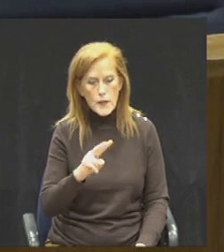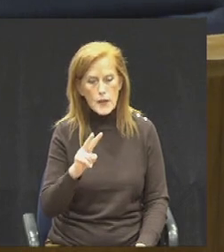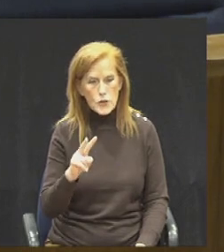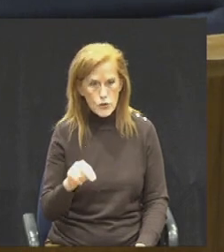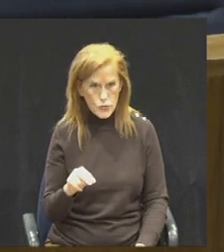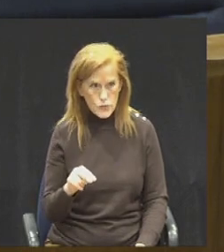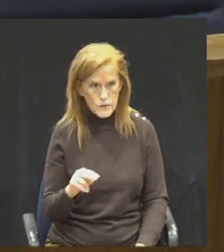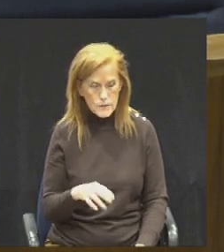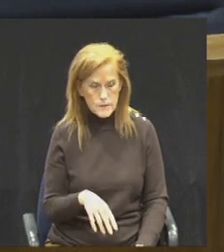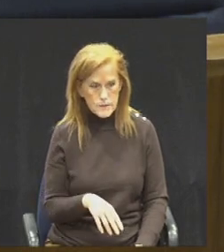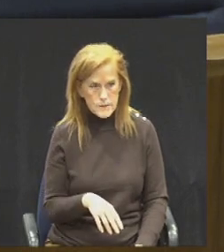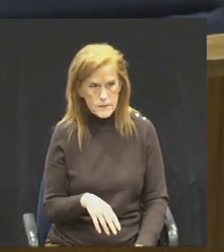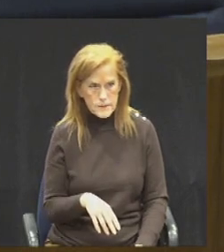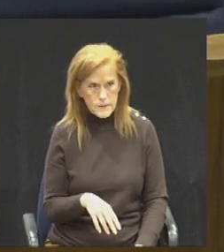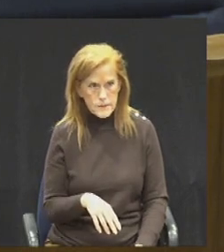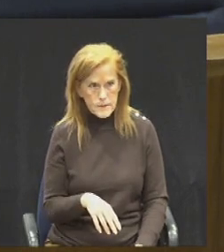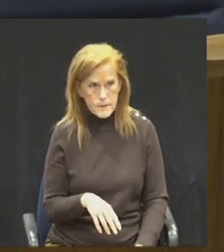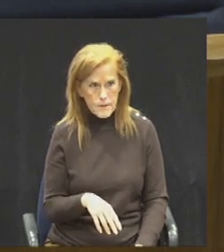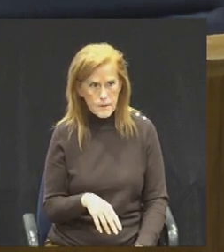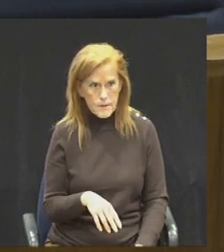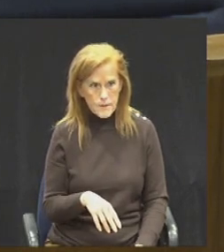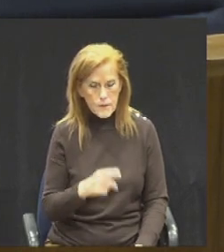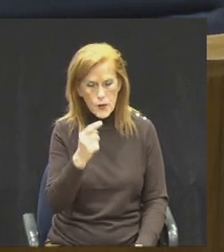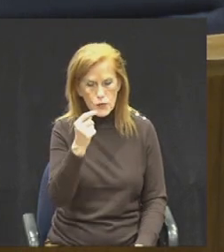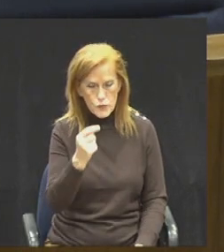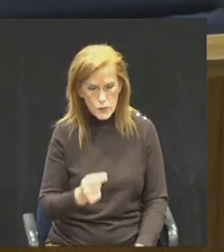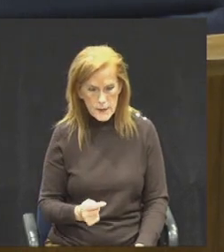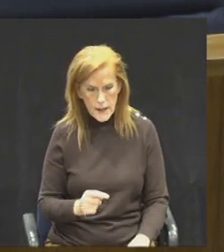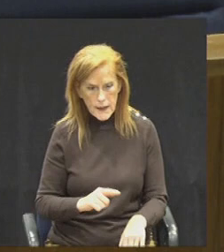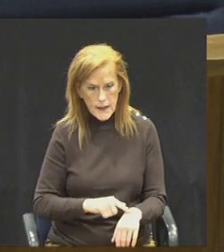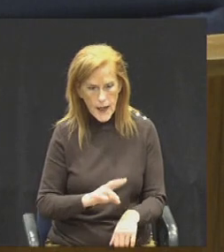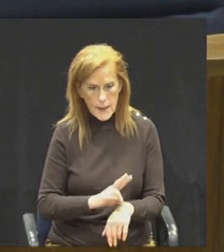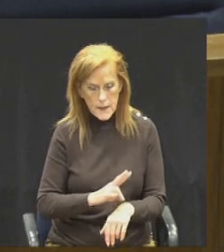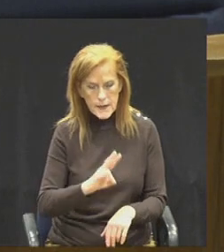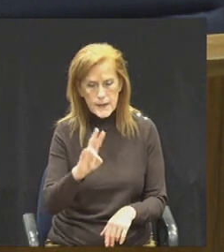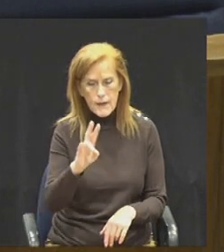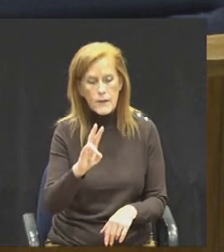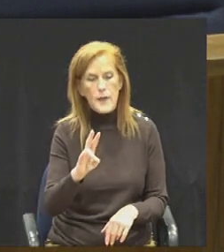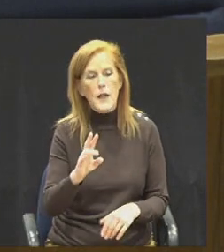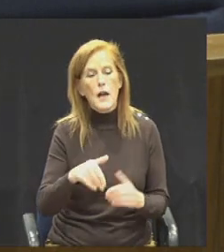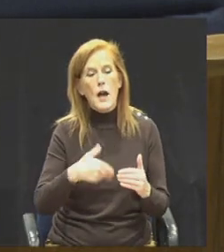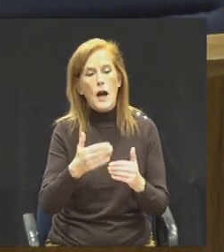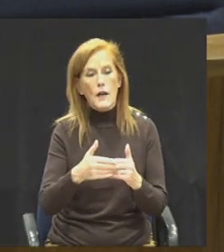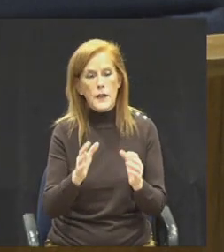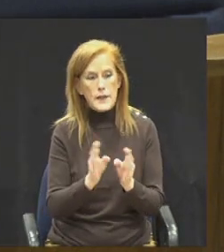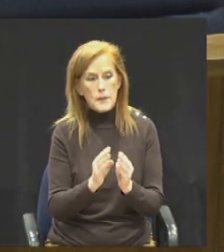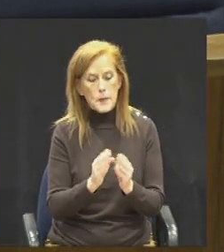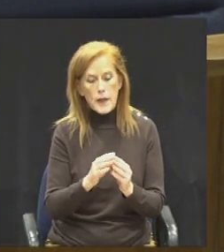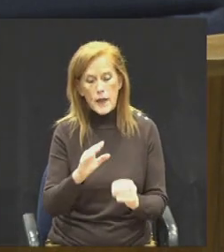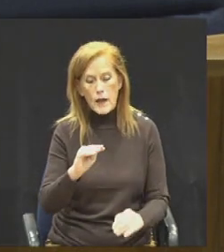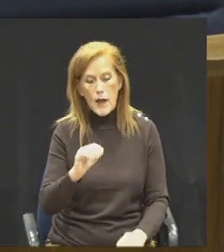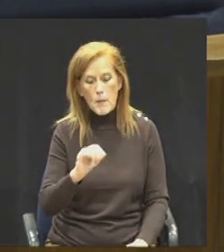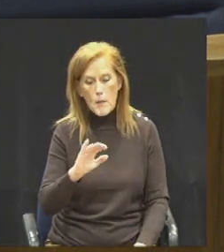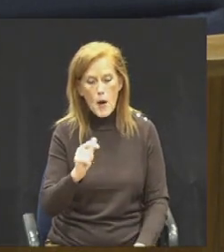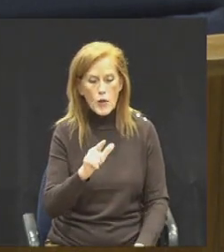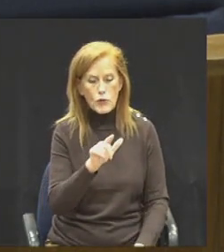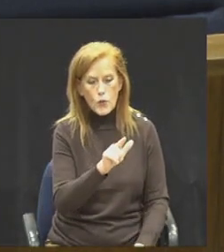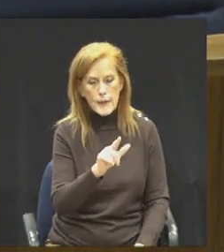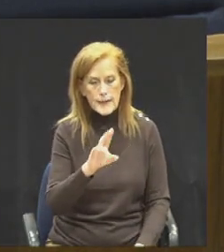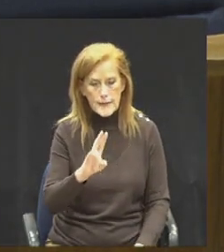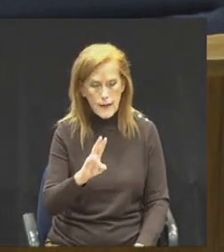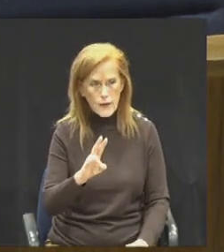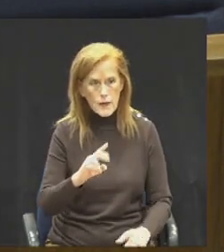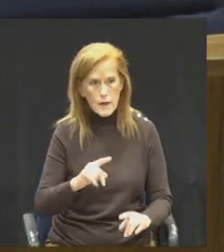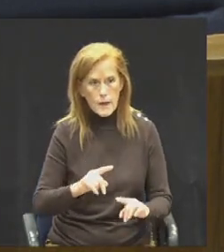Channel 22 each Tuesday at 7 p.m. As I mentioned, our next meeting is scheduled for March 27th, but that's going to